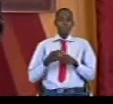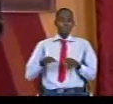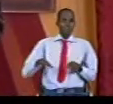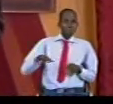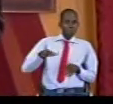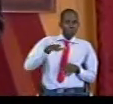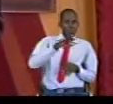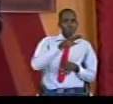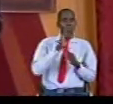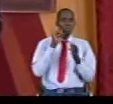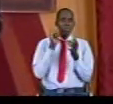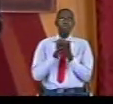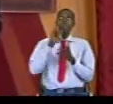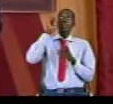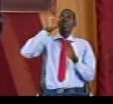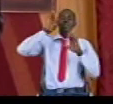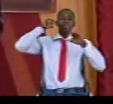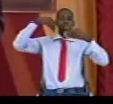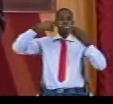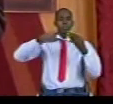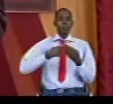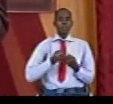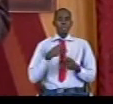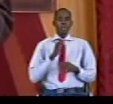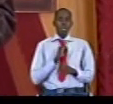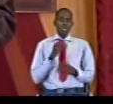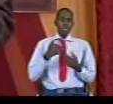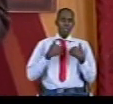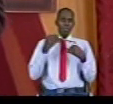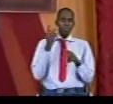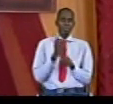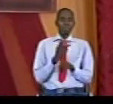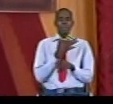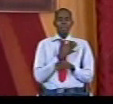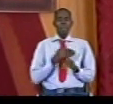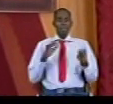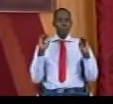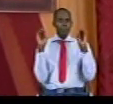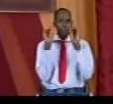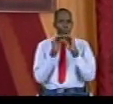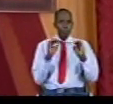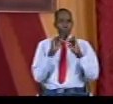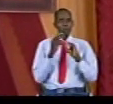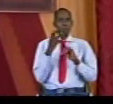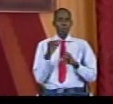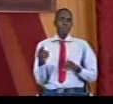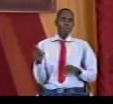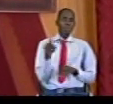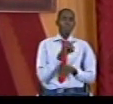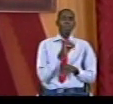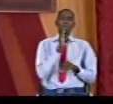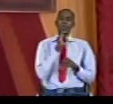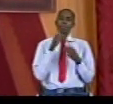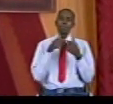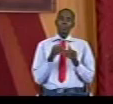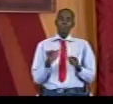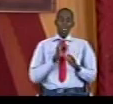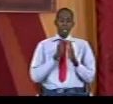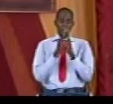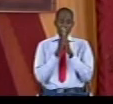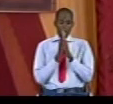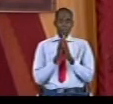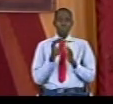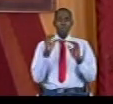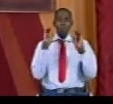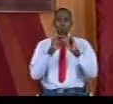thou gavest me, I have kept, and none of them is lost. I pray that none of the